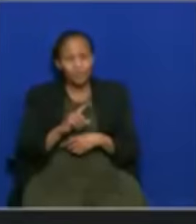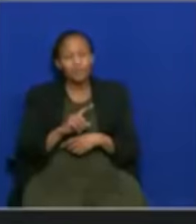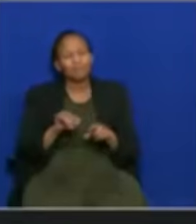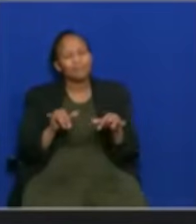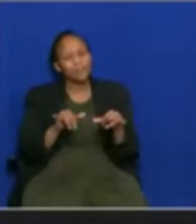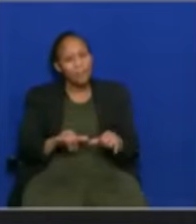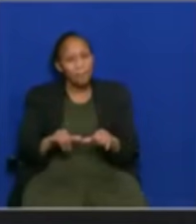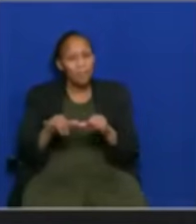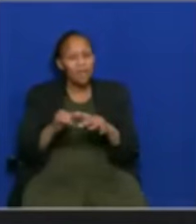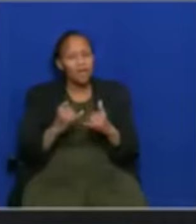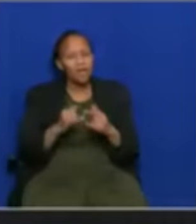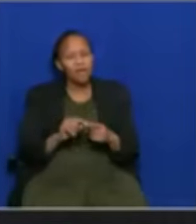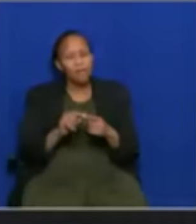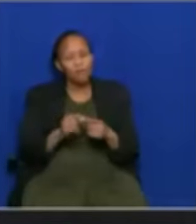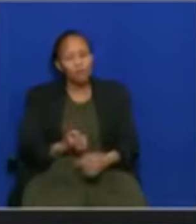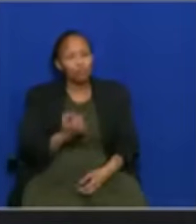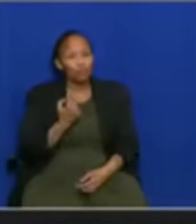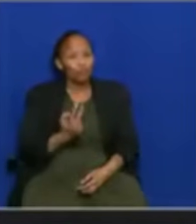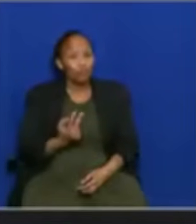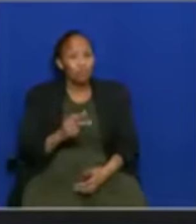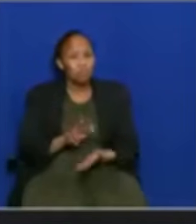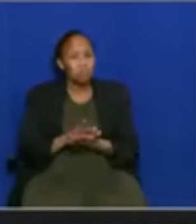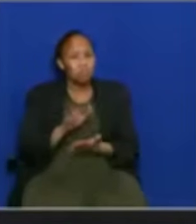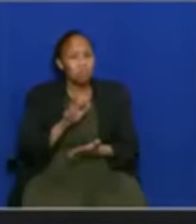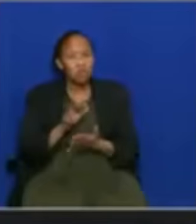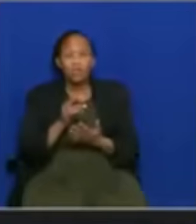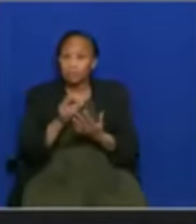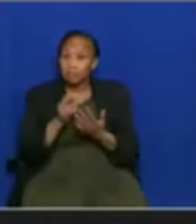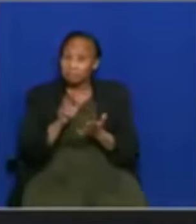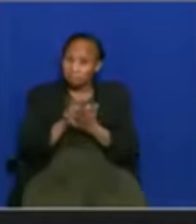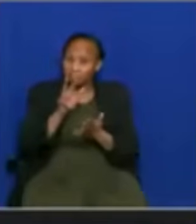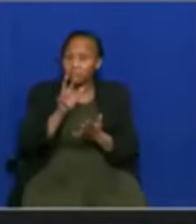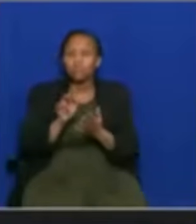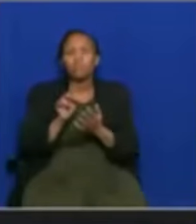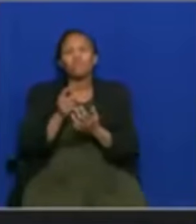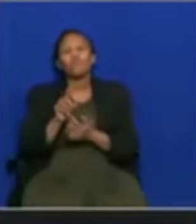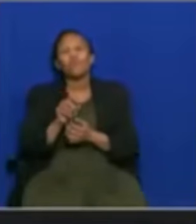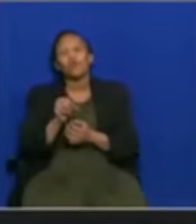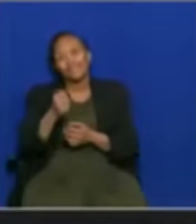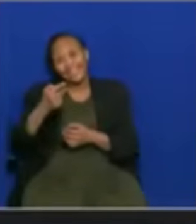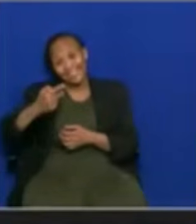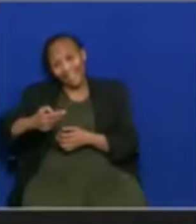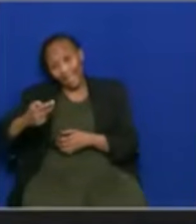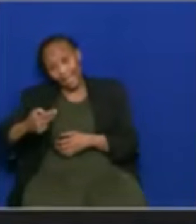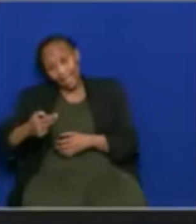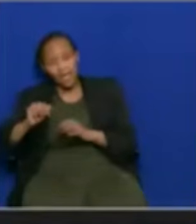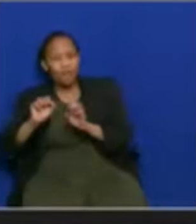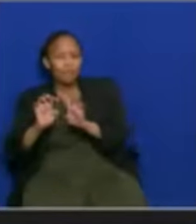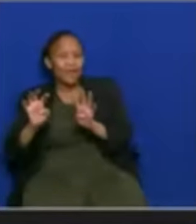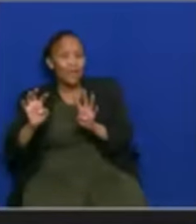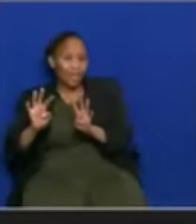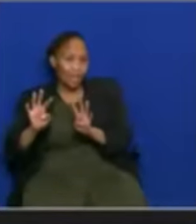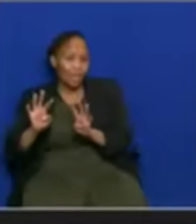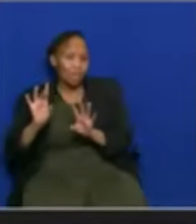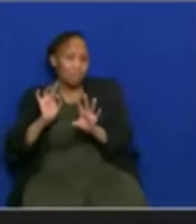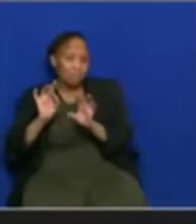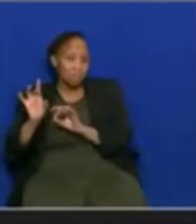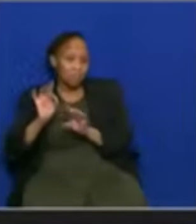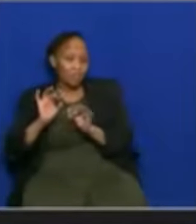is granted for the following selection panels. Now, if you flip through that document to the end,